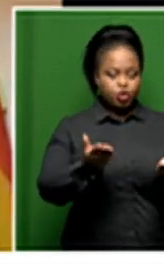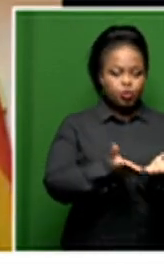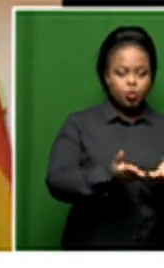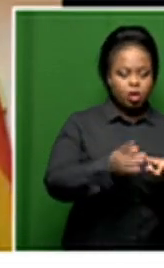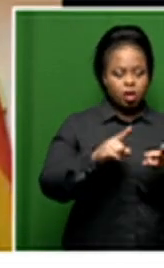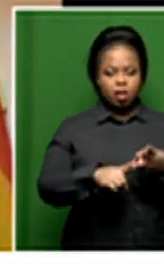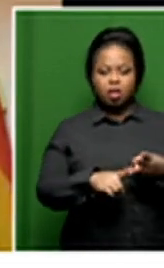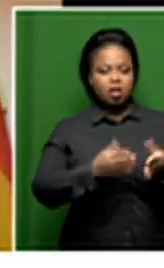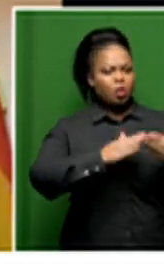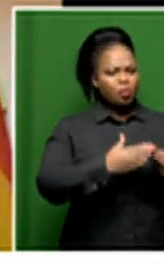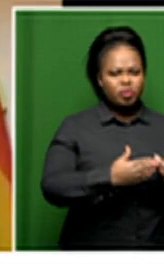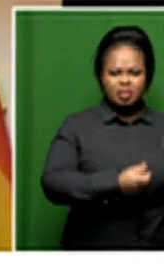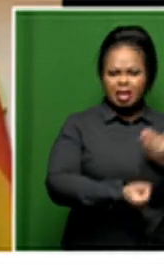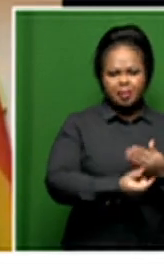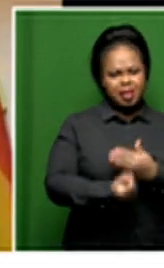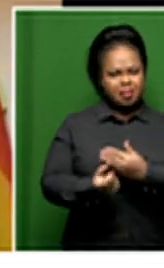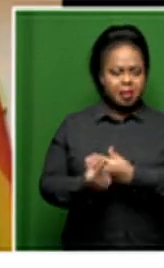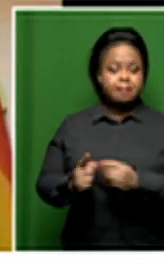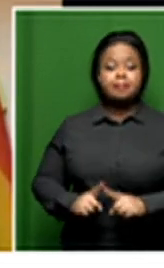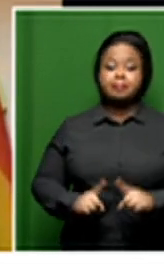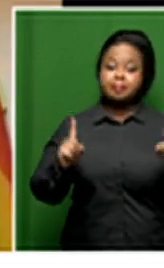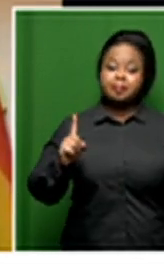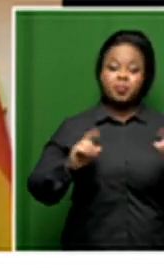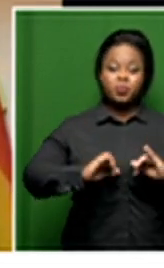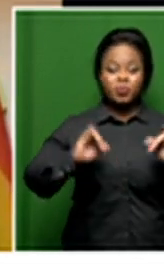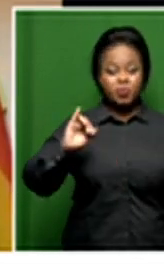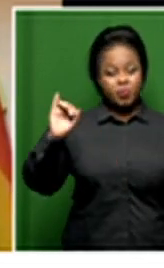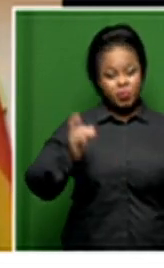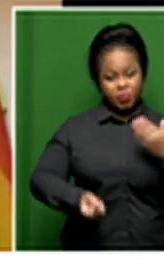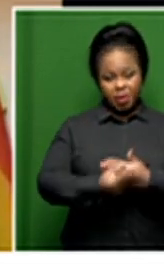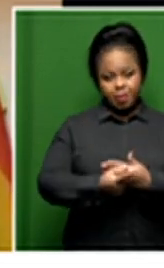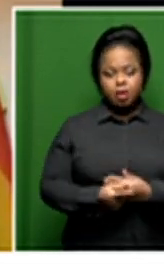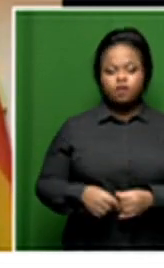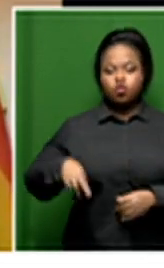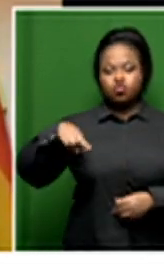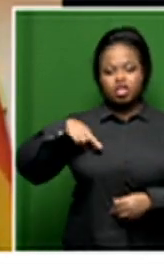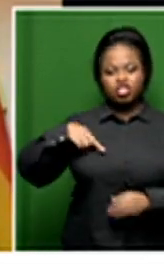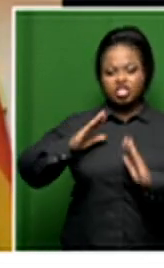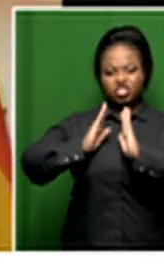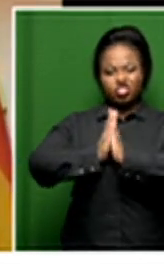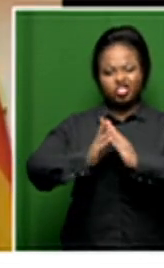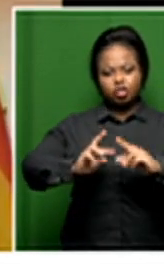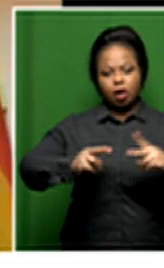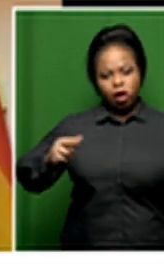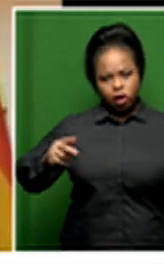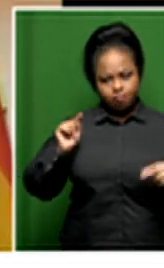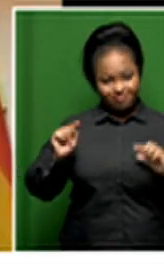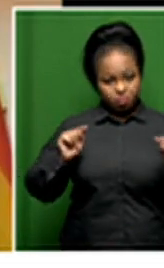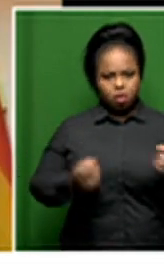in community. But there's also a contribution that is played by religious fundamentalism as well